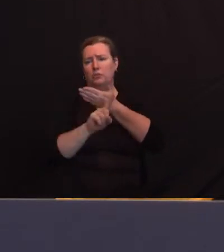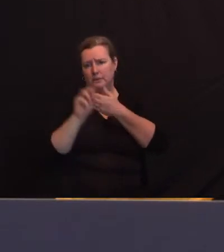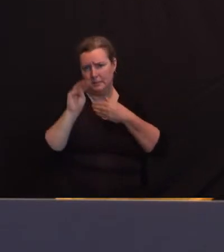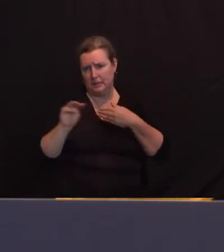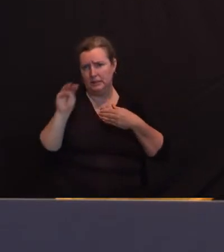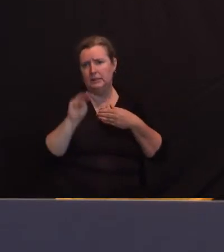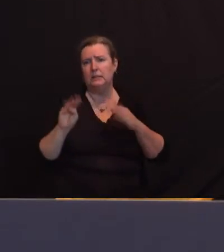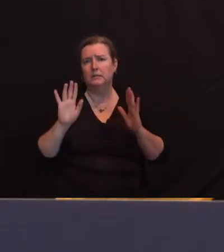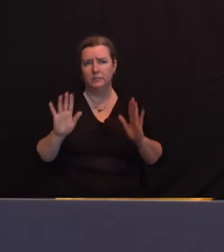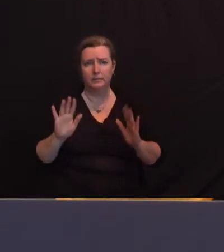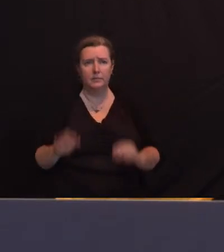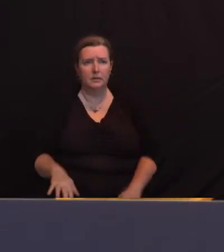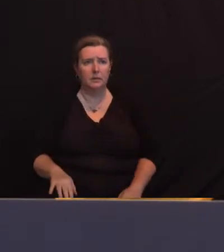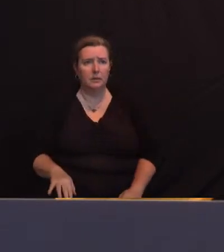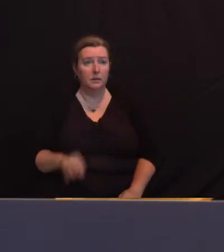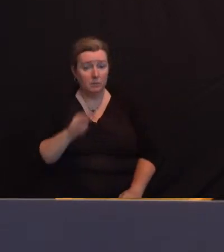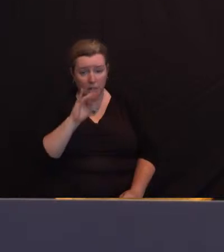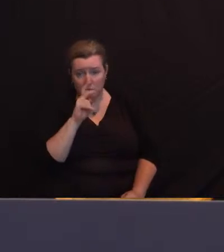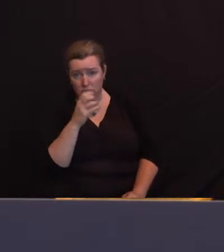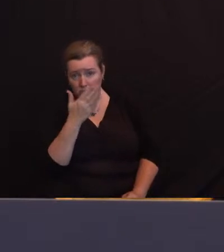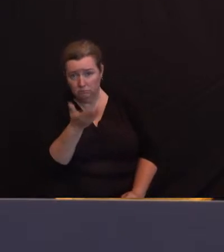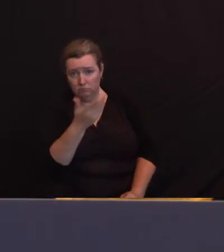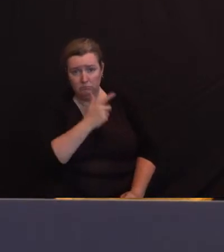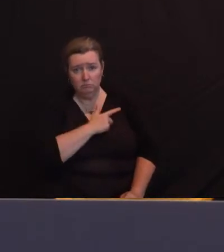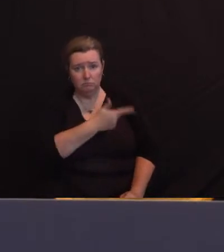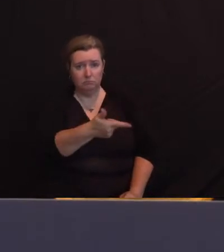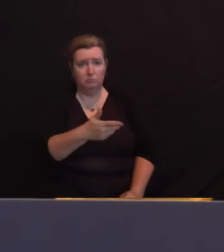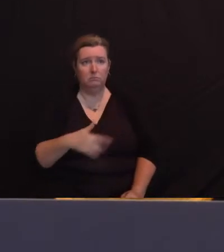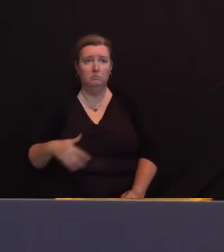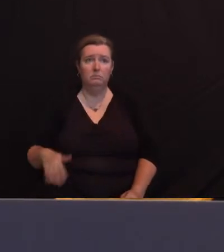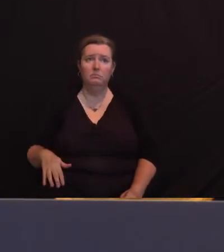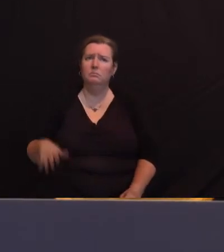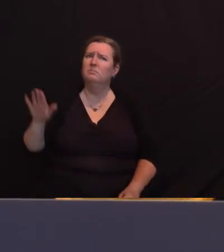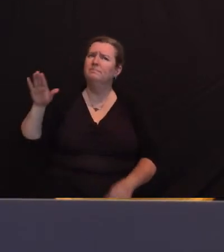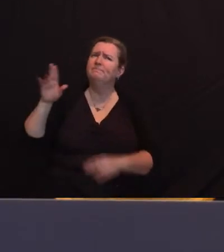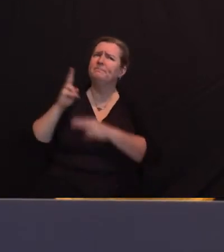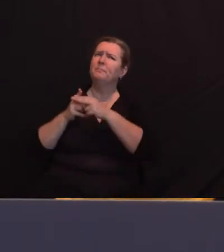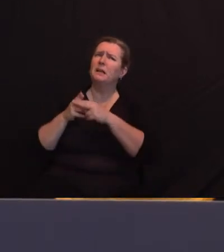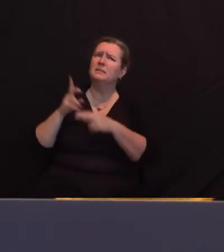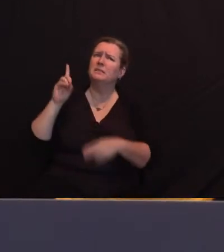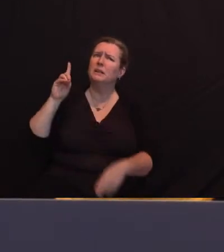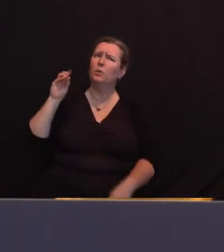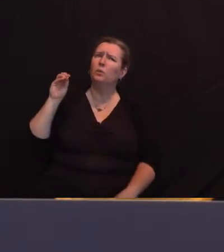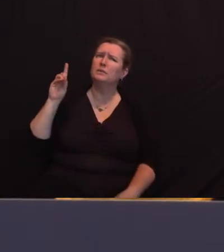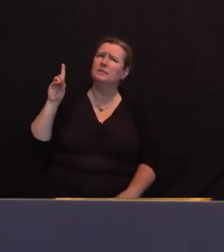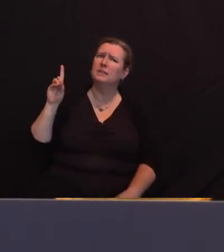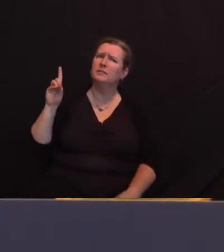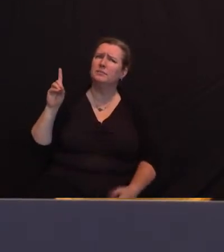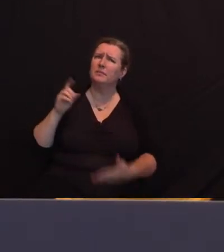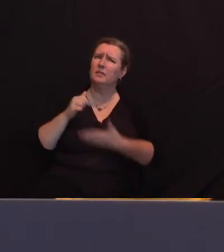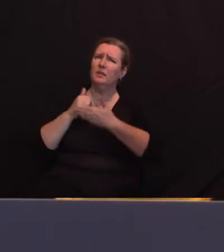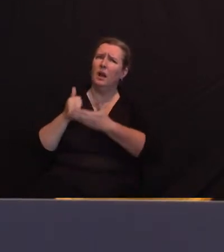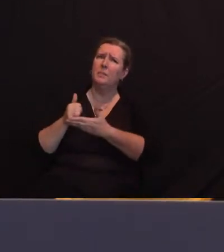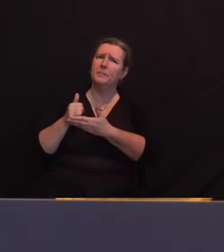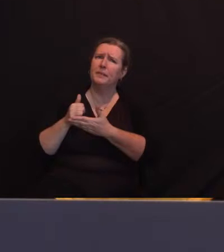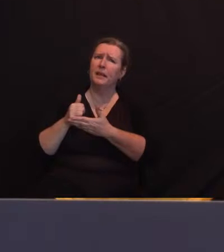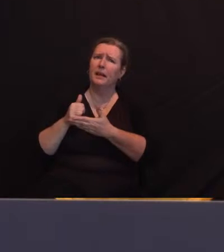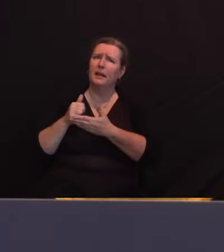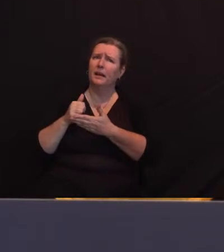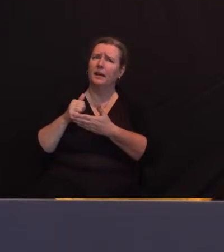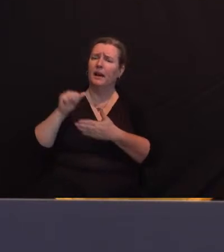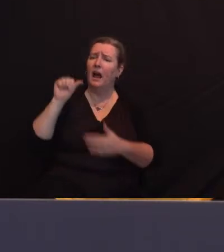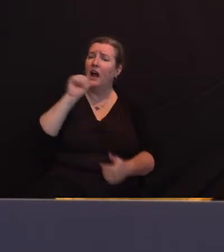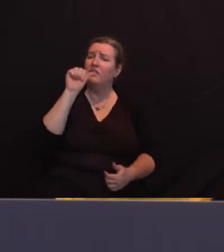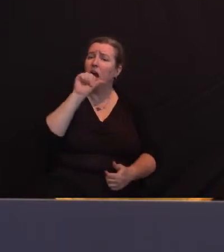you. Fire away. Good afternoon. Thanks, Governor. I know you said that the Defense Department was handling a lot of the transition of Afghan nationals to New Jersey. I'm